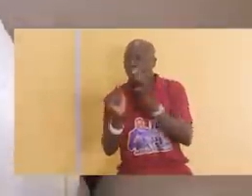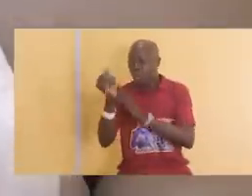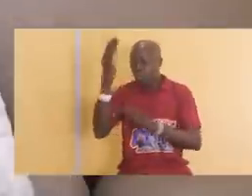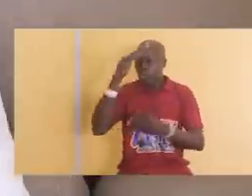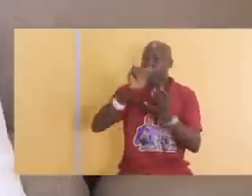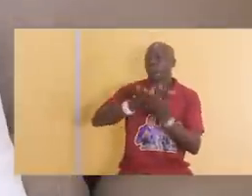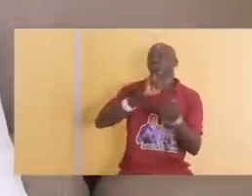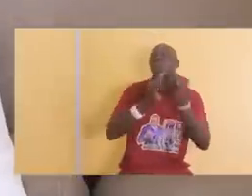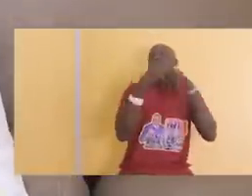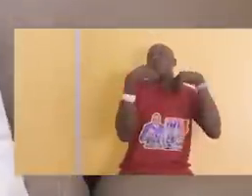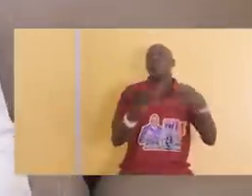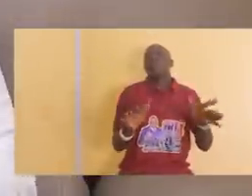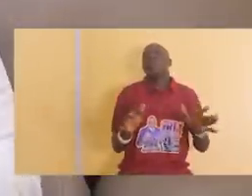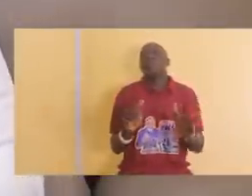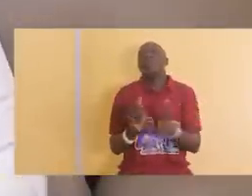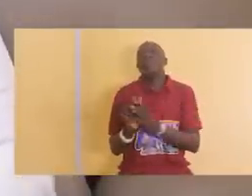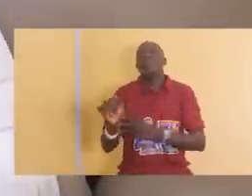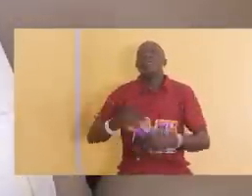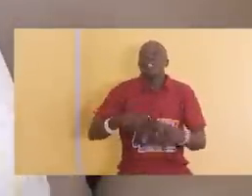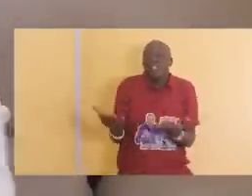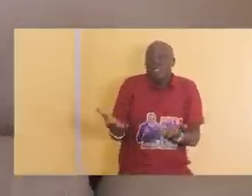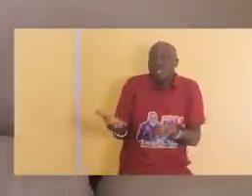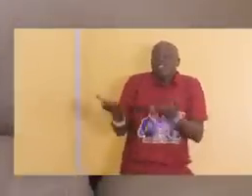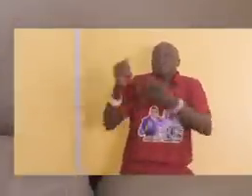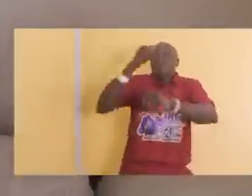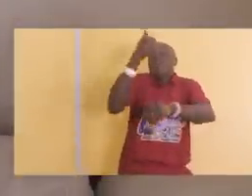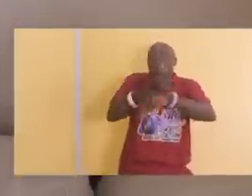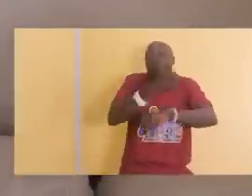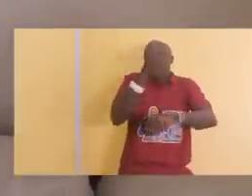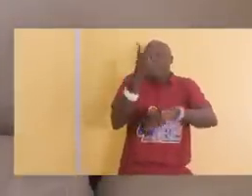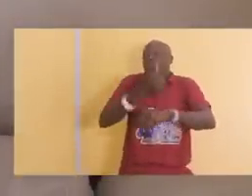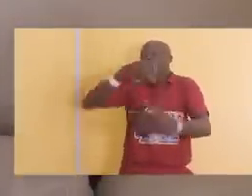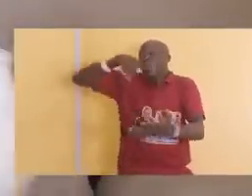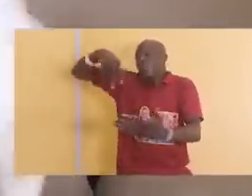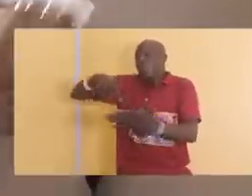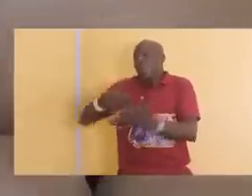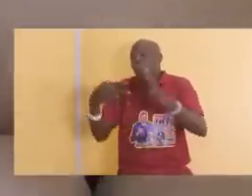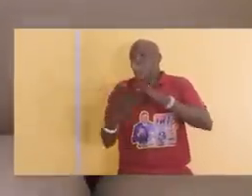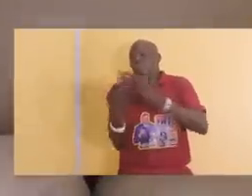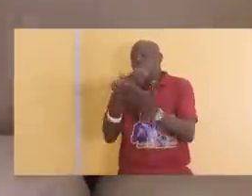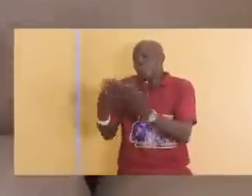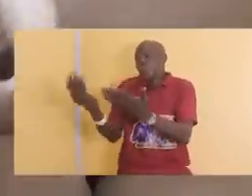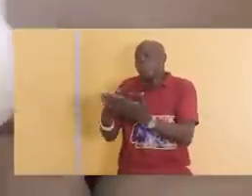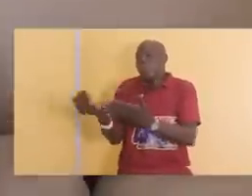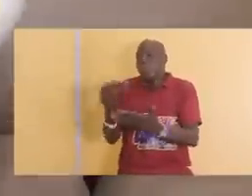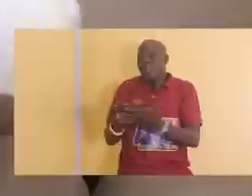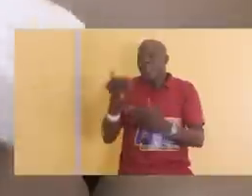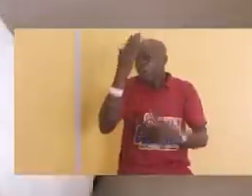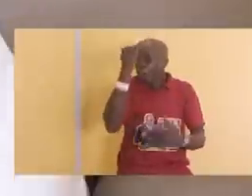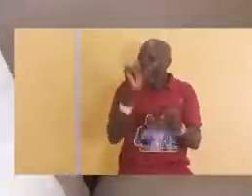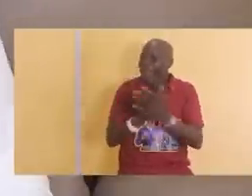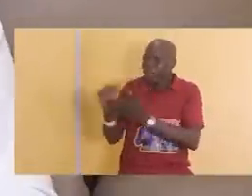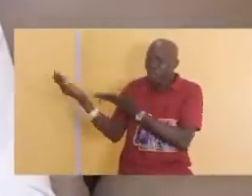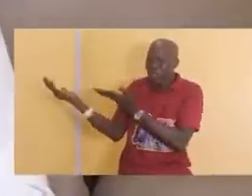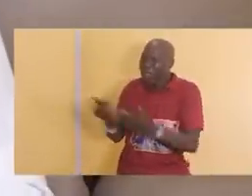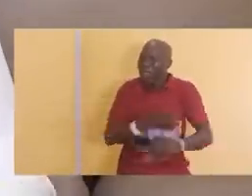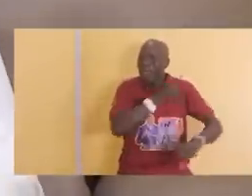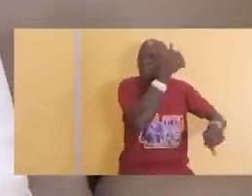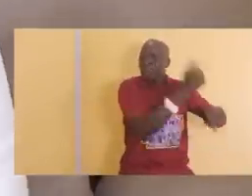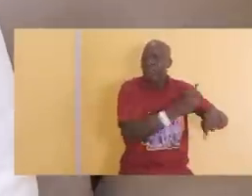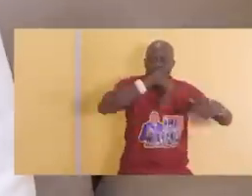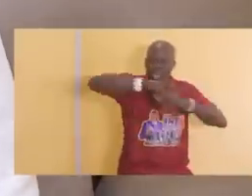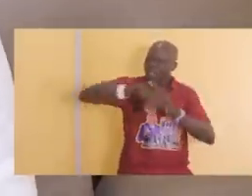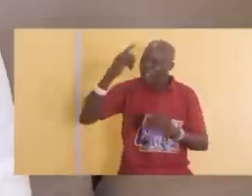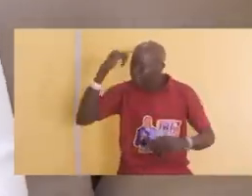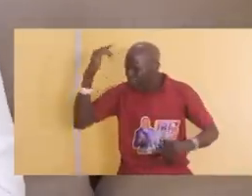that the interpretation that they will leave okuta tumo si okuta so me wasting eyan le ma ru okuta loju ala you cannot be carrying stone in the dream